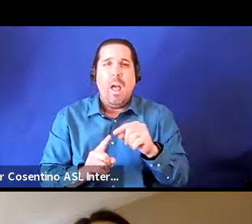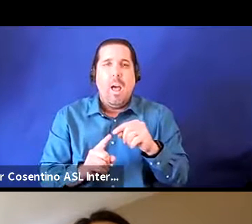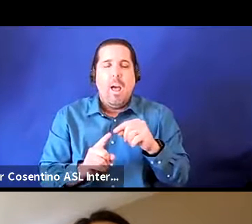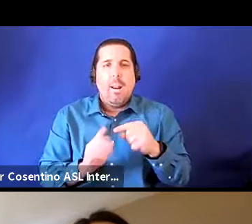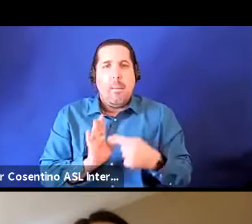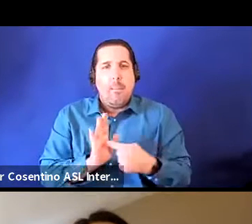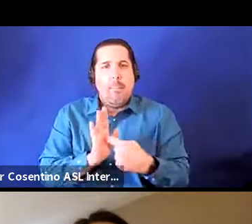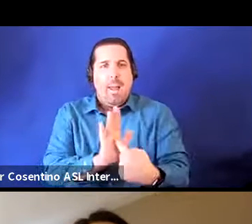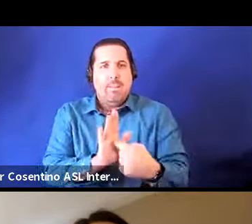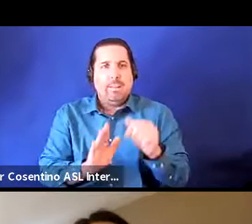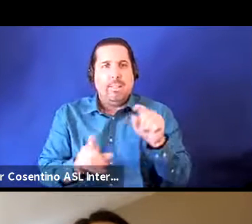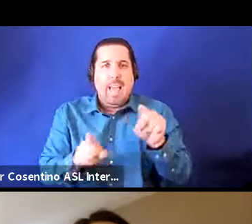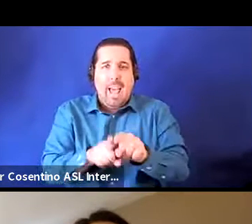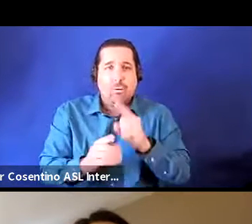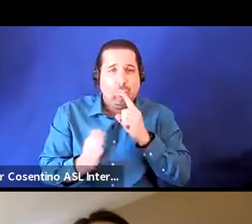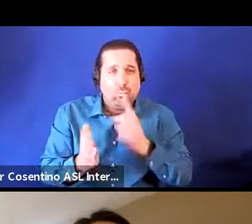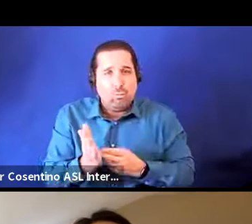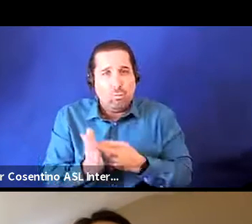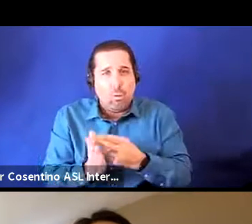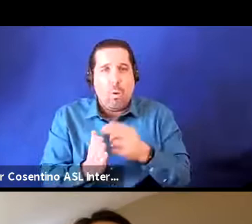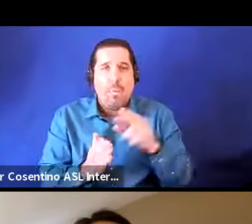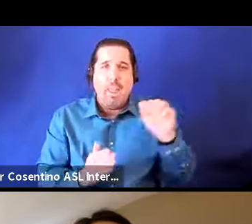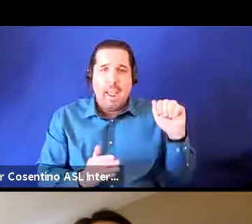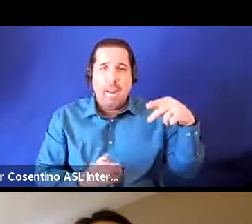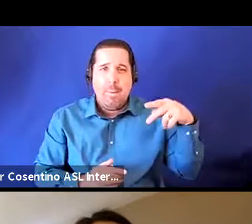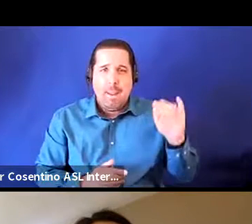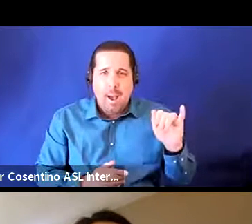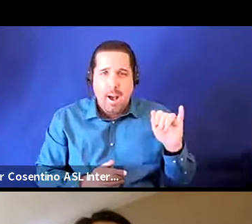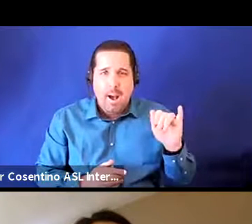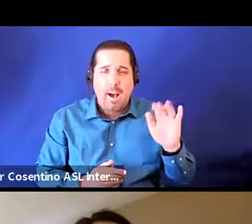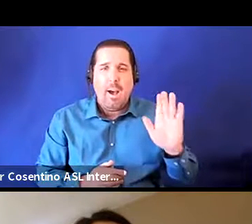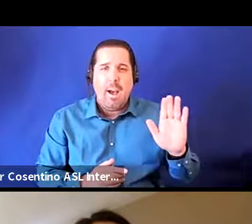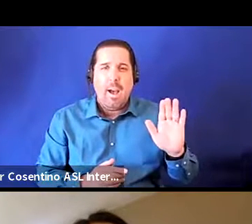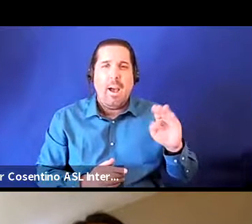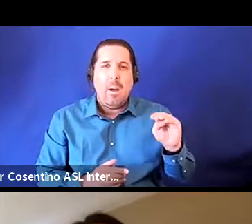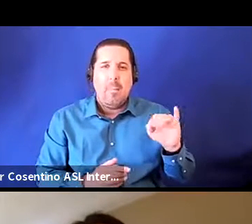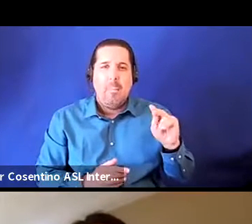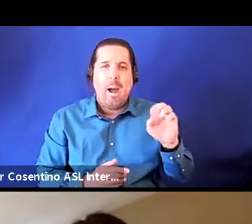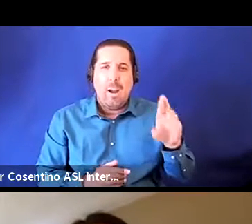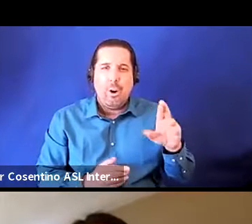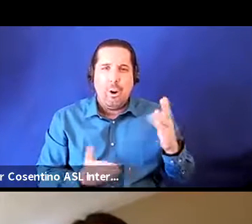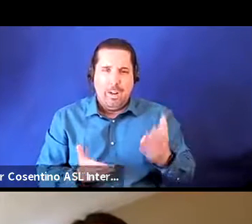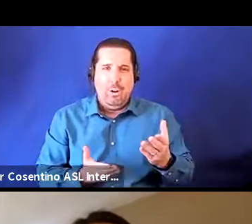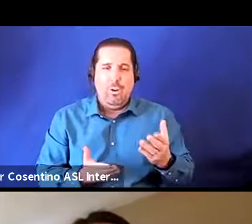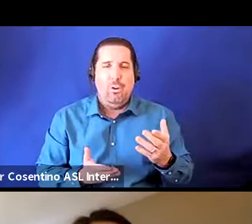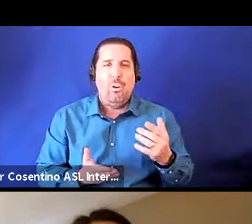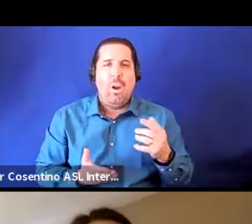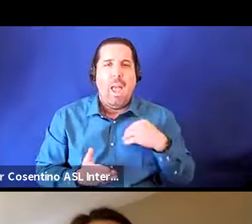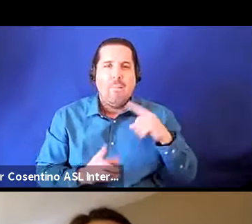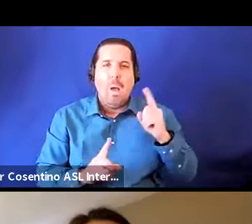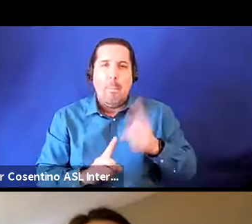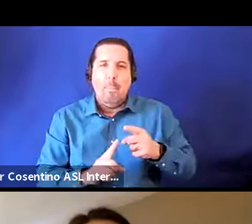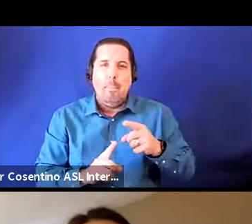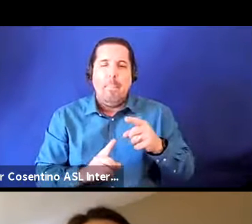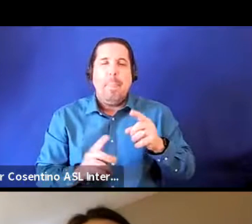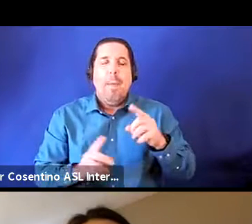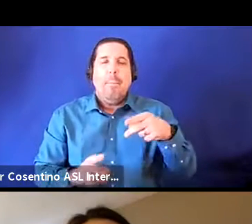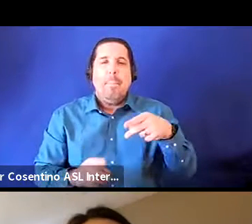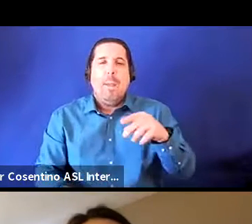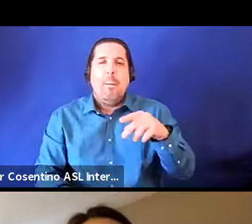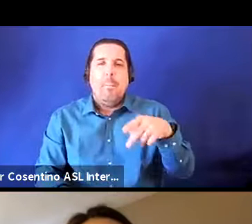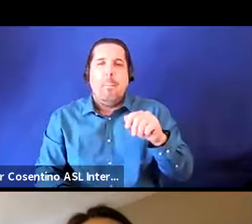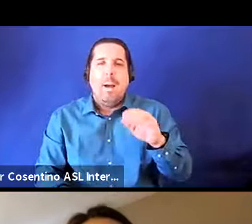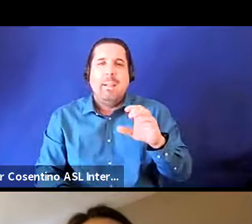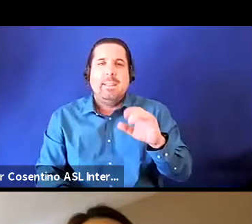manifested as truth, the API minor here, there is the Pacific Islander part of it. And there's a